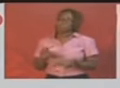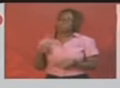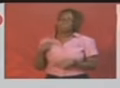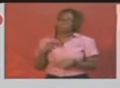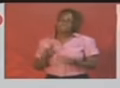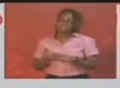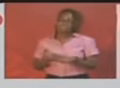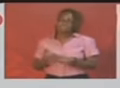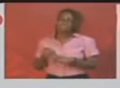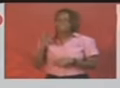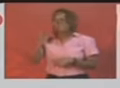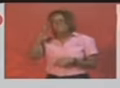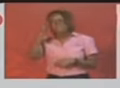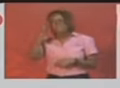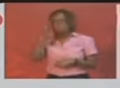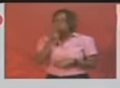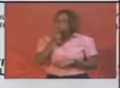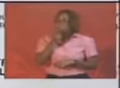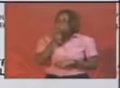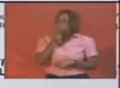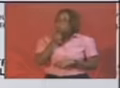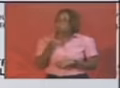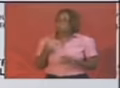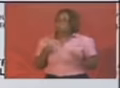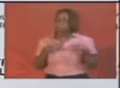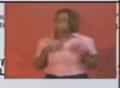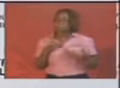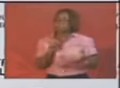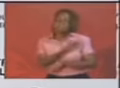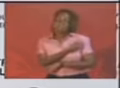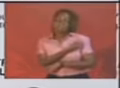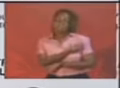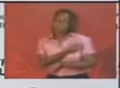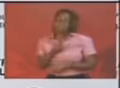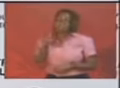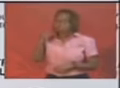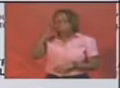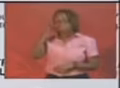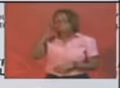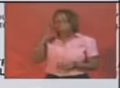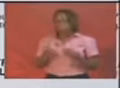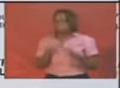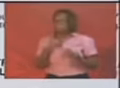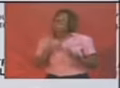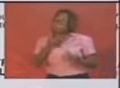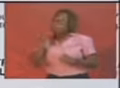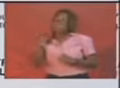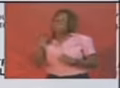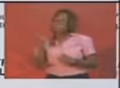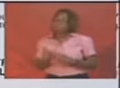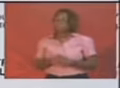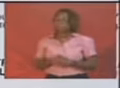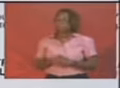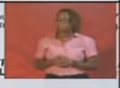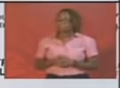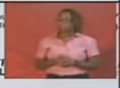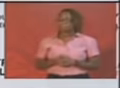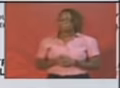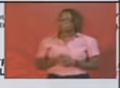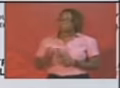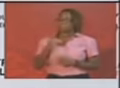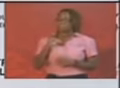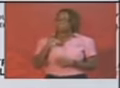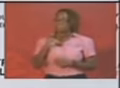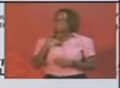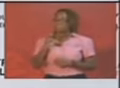population. Thank you very much, CMO. CNC3, we're ready for your questions, please.